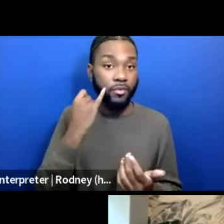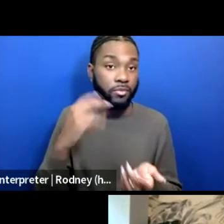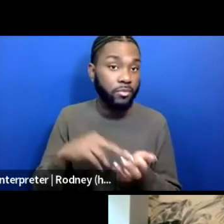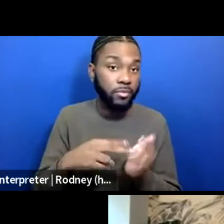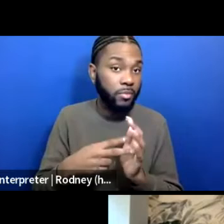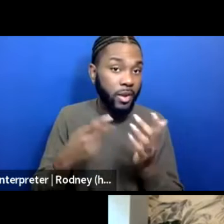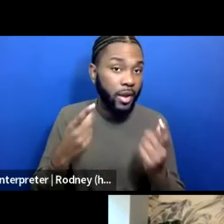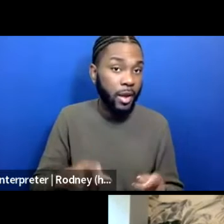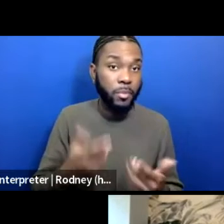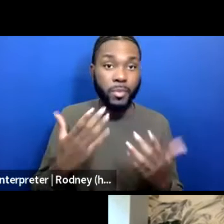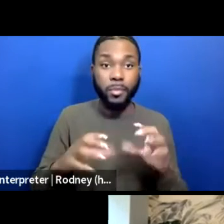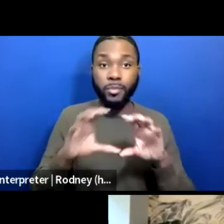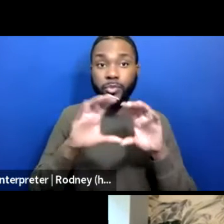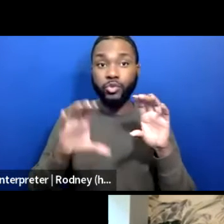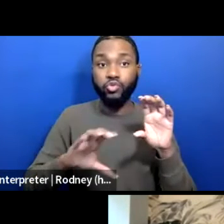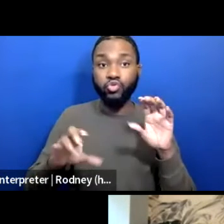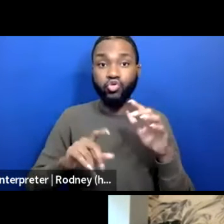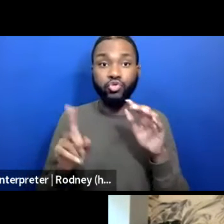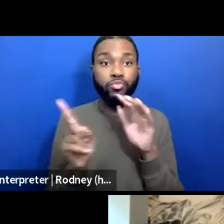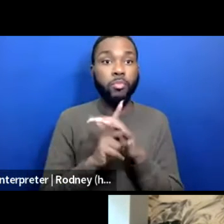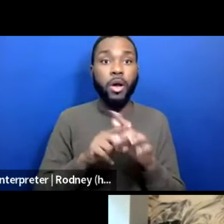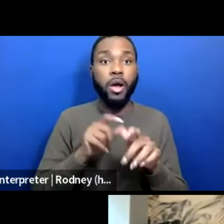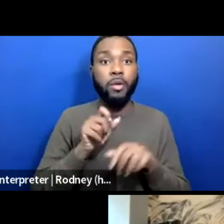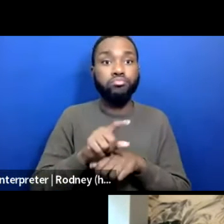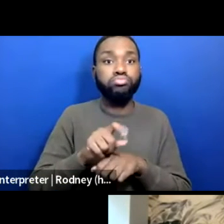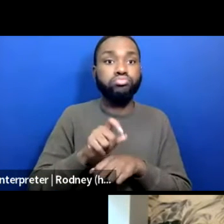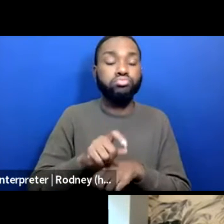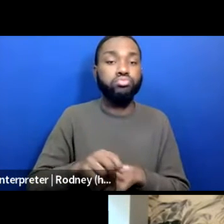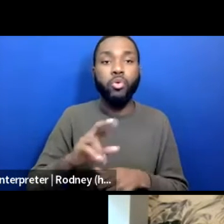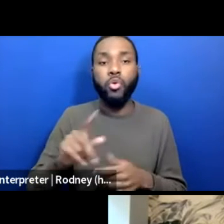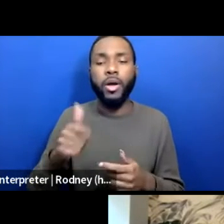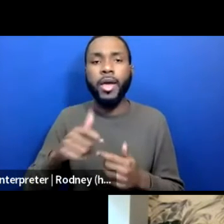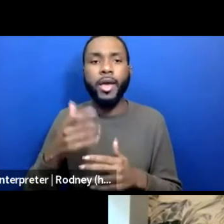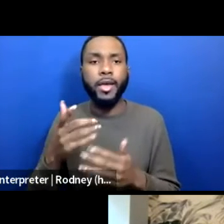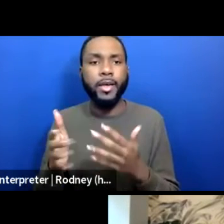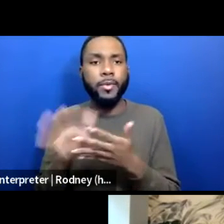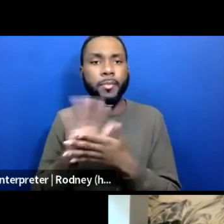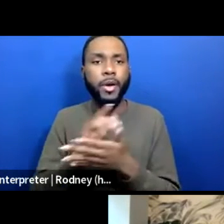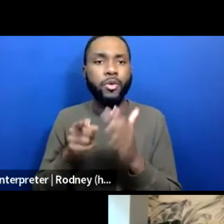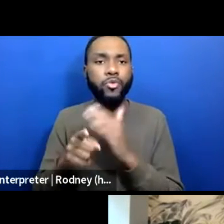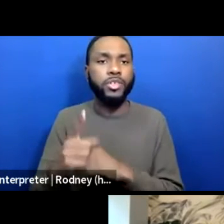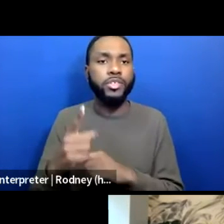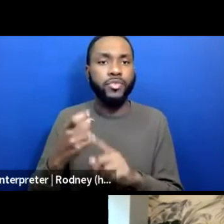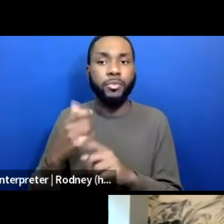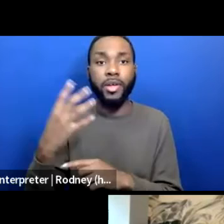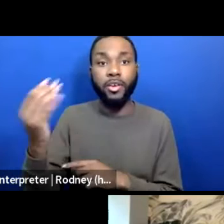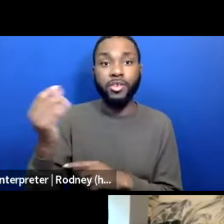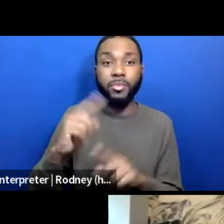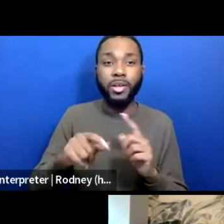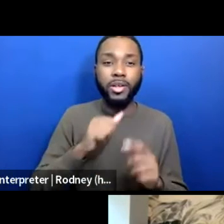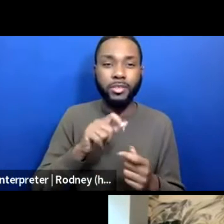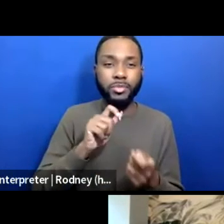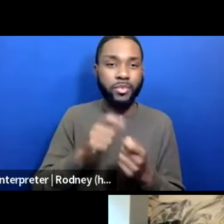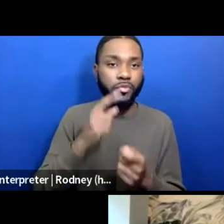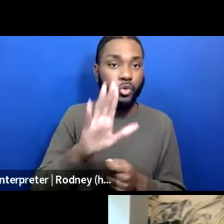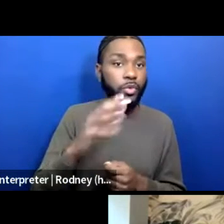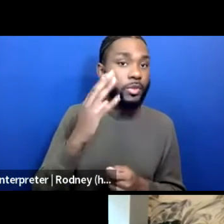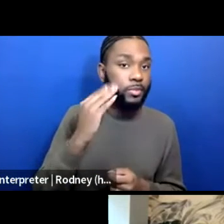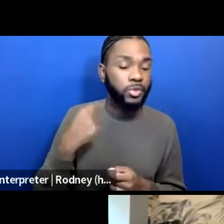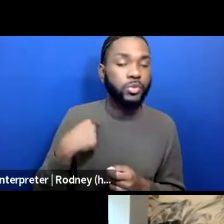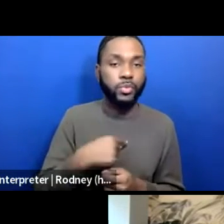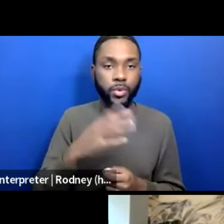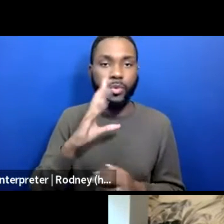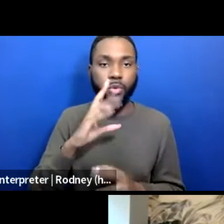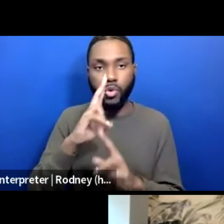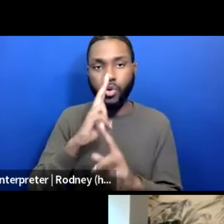bombing or aggressions that may be seen as micro to the outside but are not micro to your experience, we will honor your experience and engage